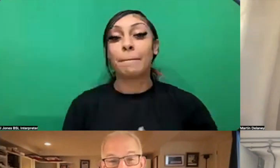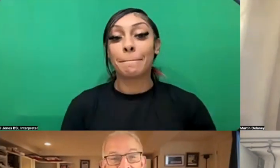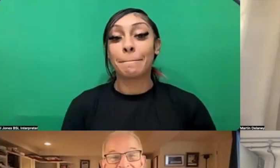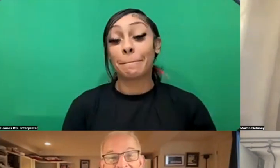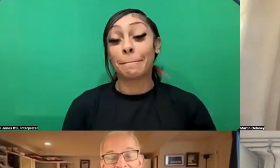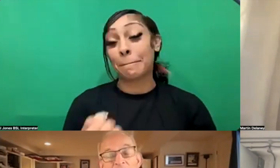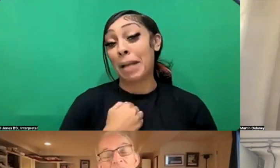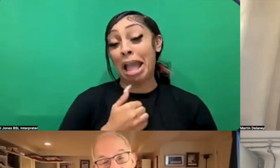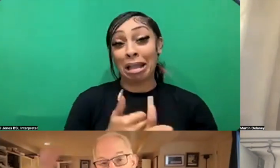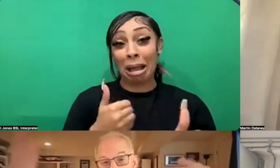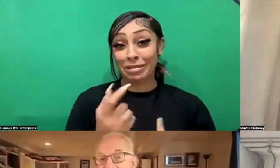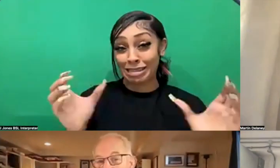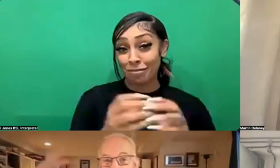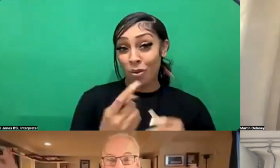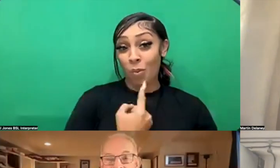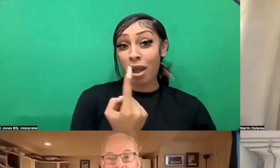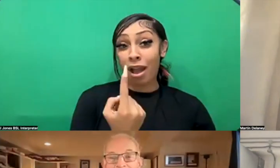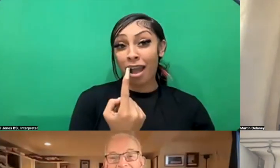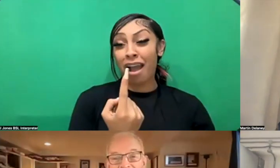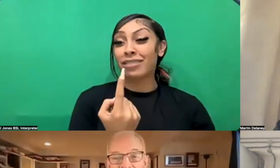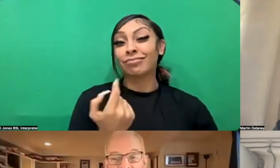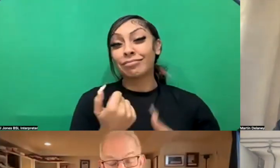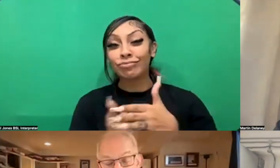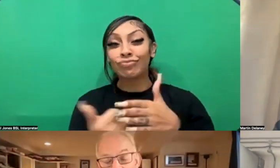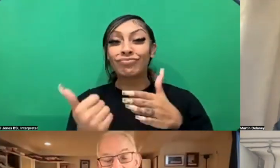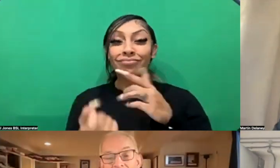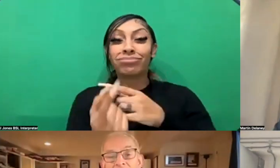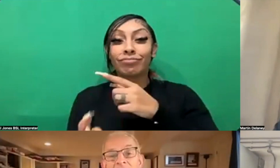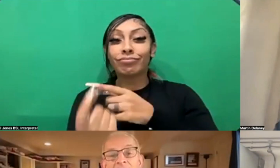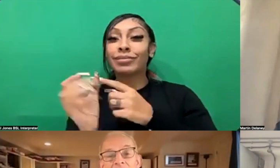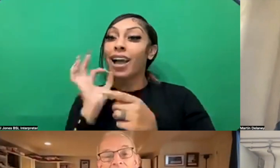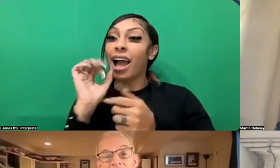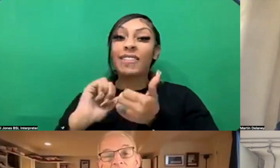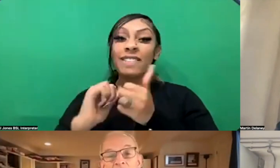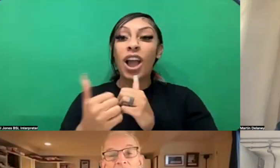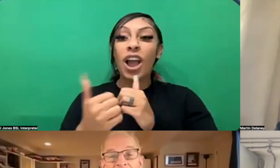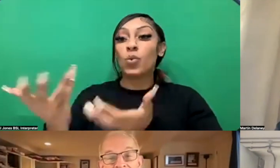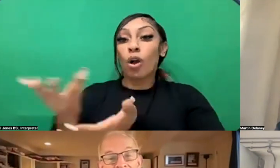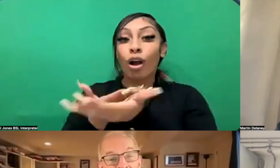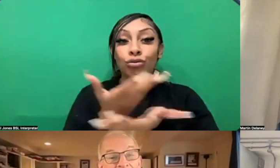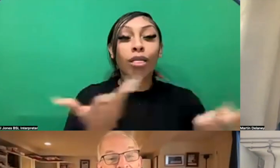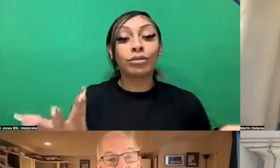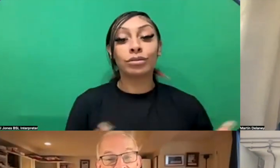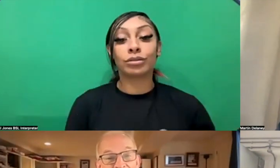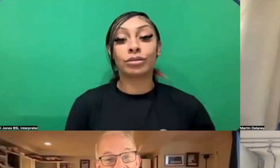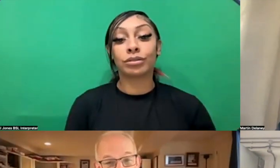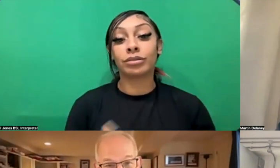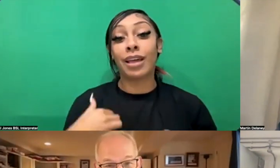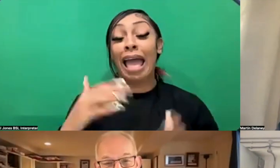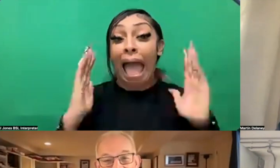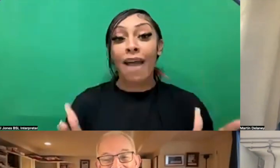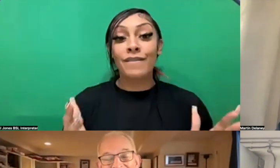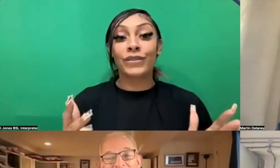just me with the occasional help of consultants and friends that I know in the area. So I have to do everything on the